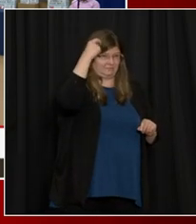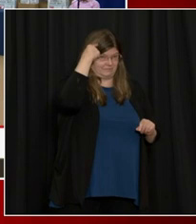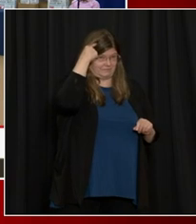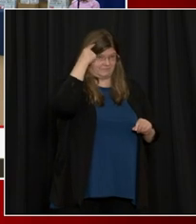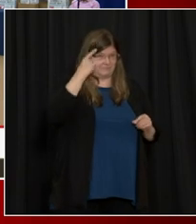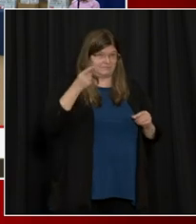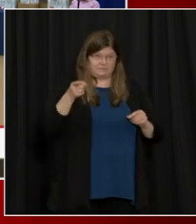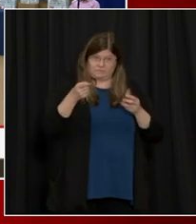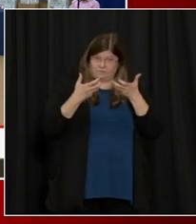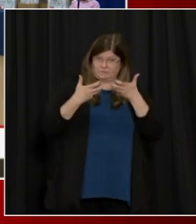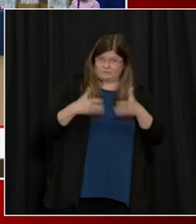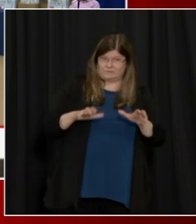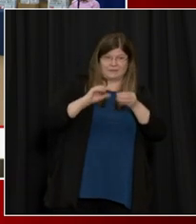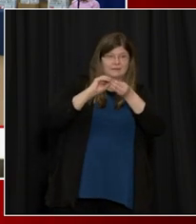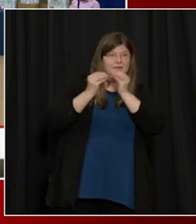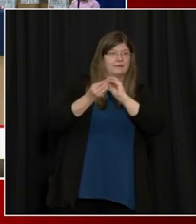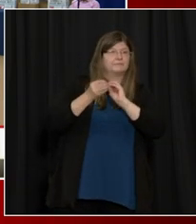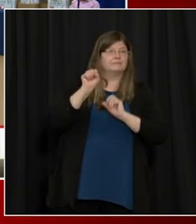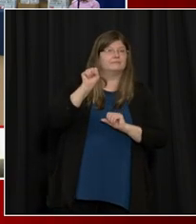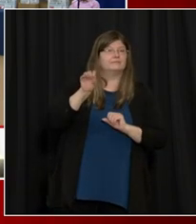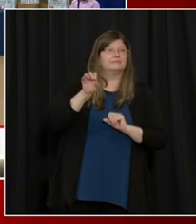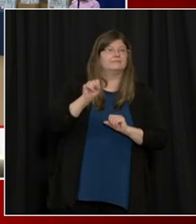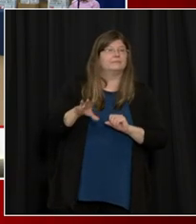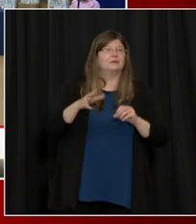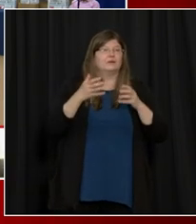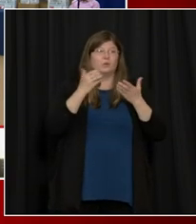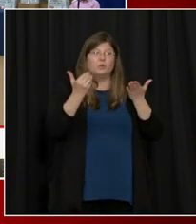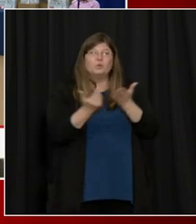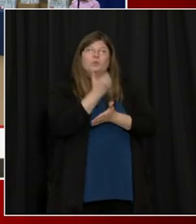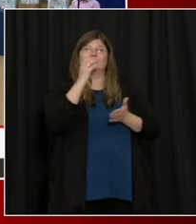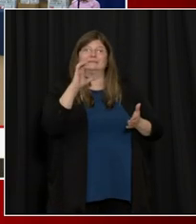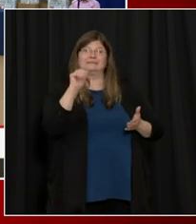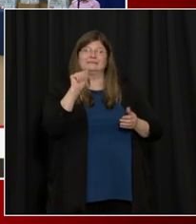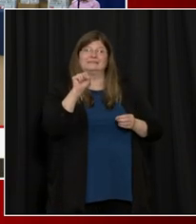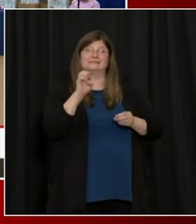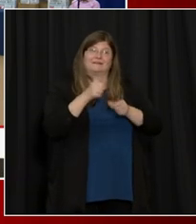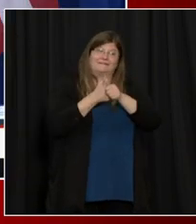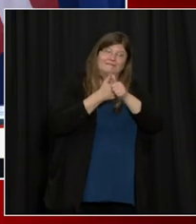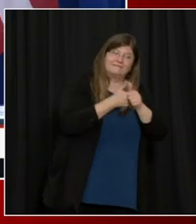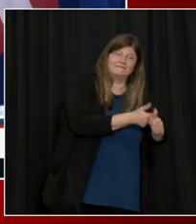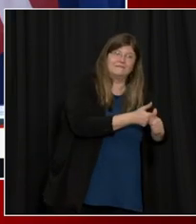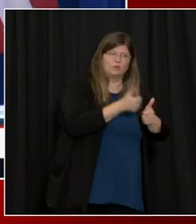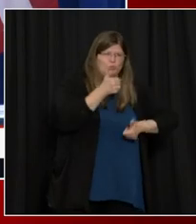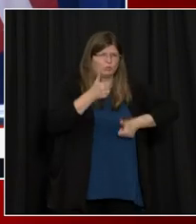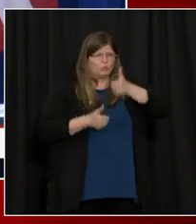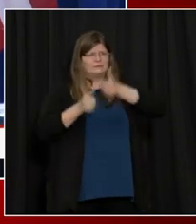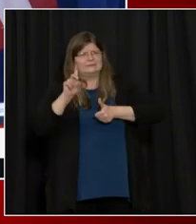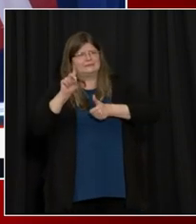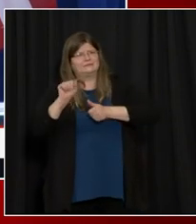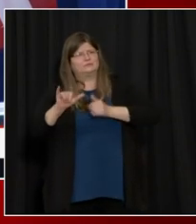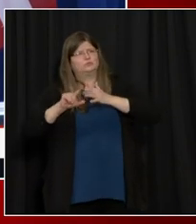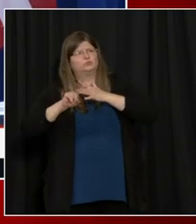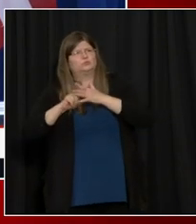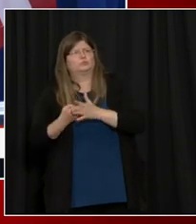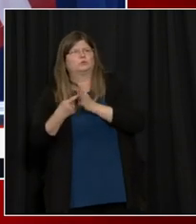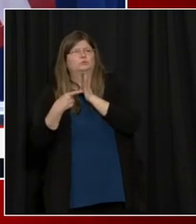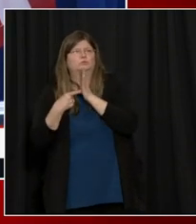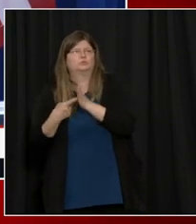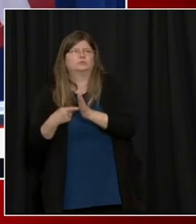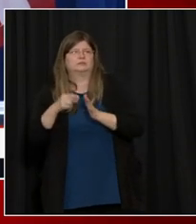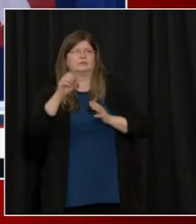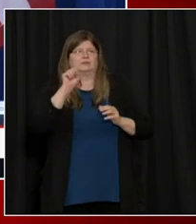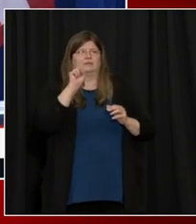daily new cases by symptom onset date because of daily fluctuations. How can you feel confident saying there's 14 days